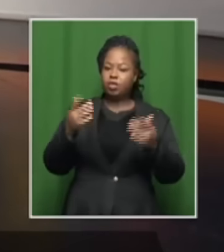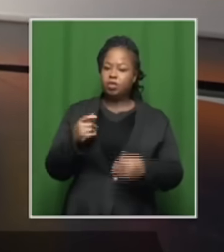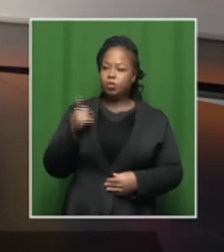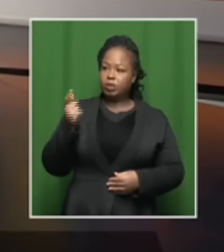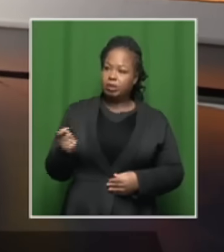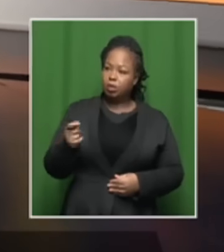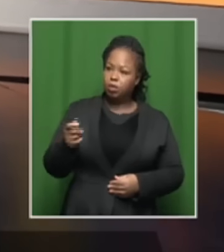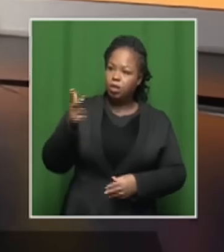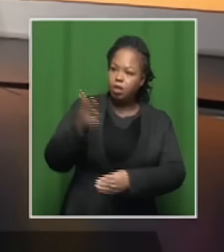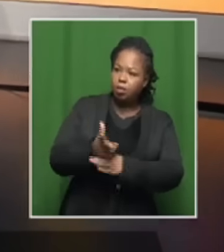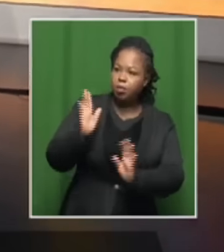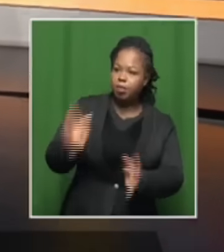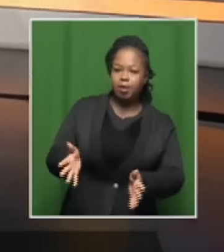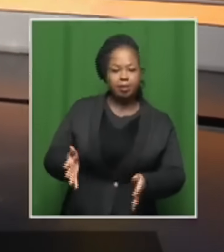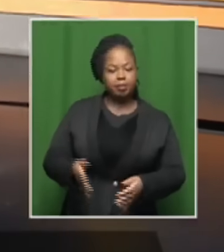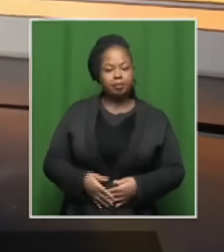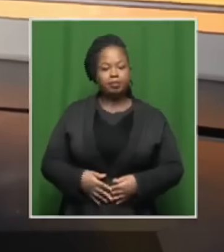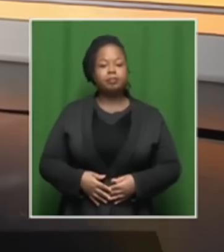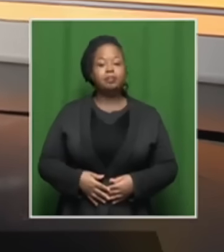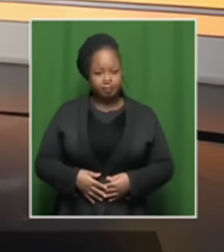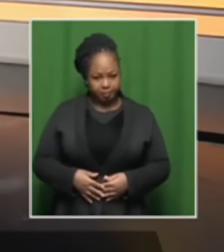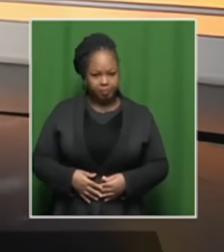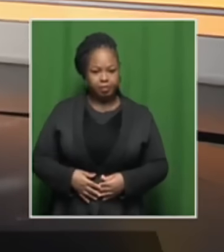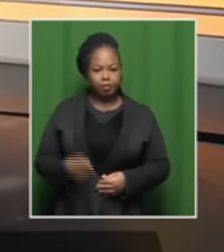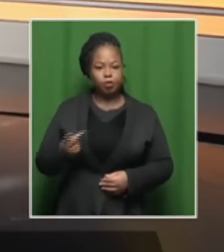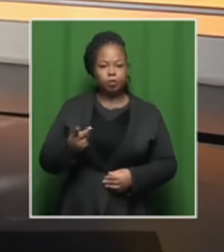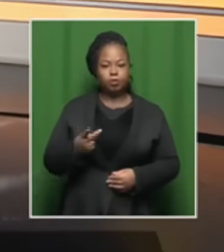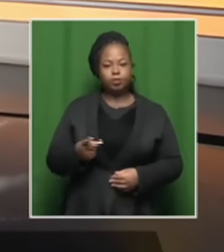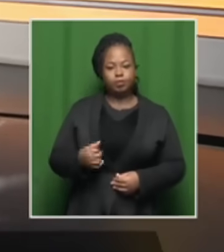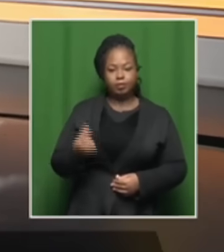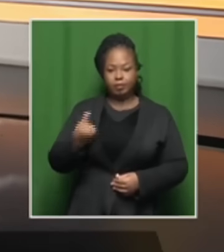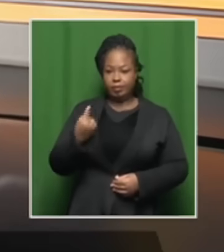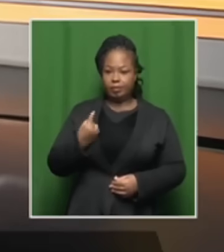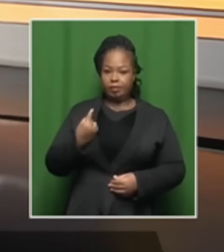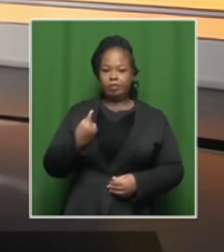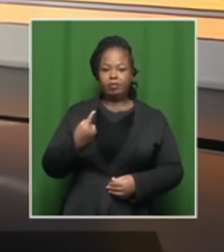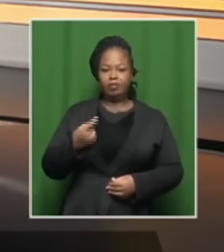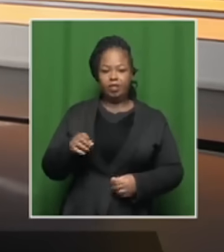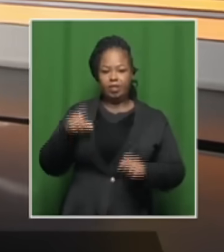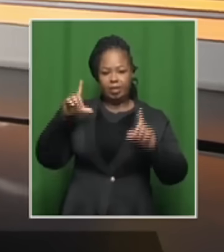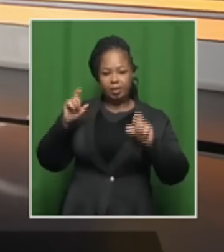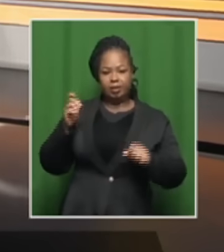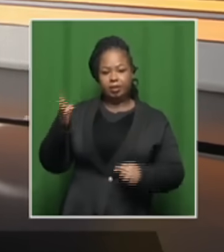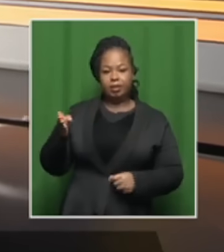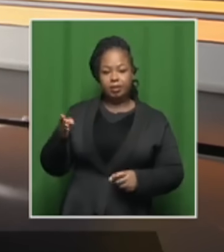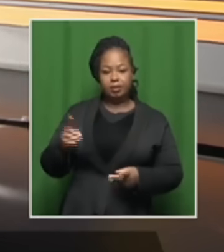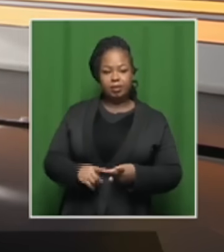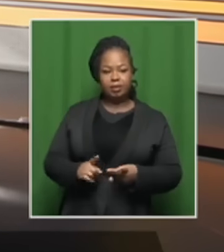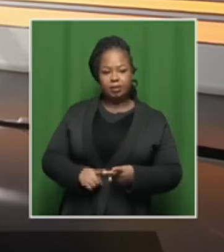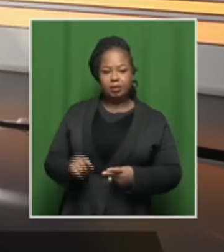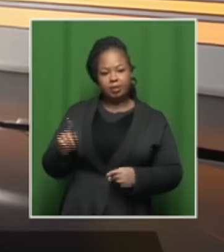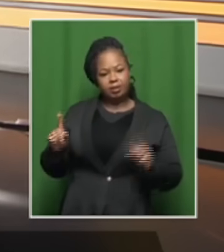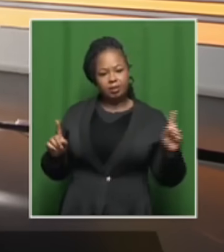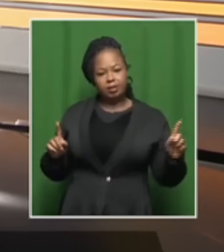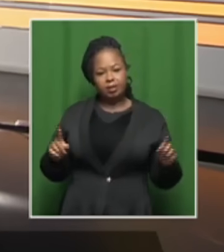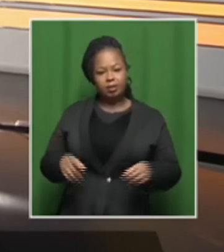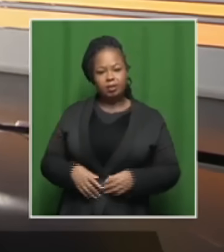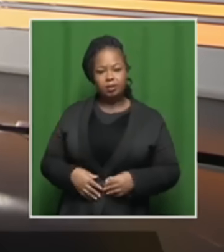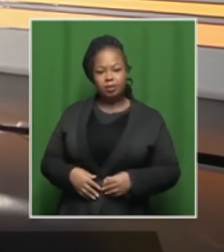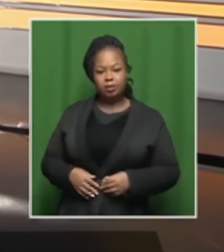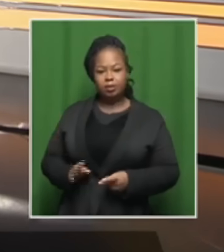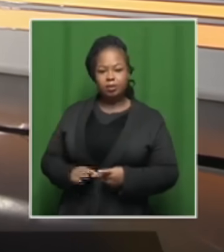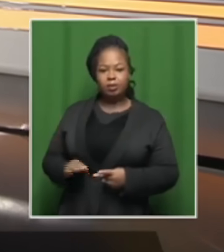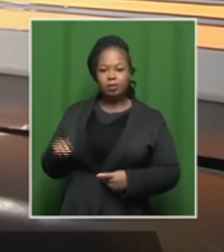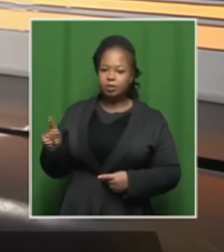on the camera. That was you were just relying on the So we had a picture of ourselves in the camera. Yeah. And then we would have two screens on either side. Oh yes, that we could watch ourselves